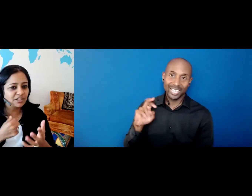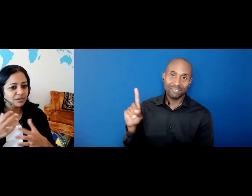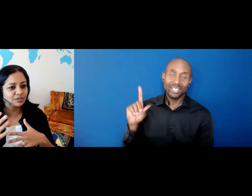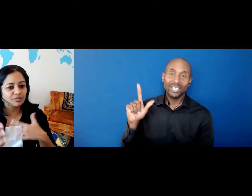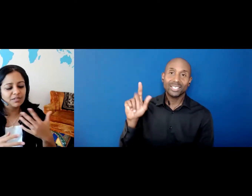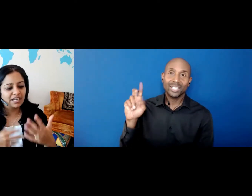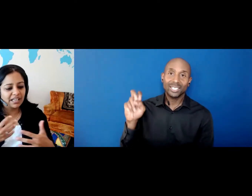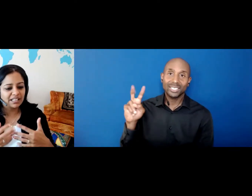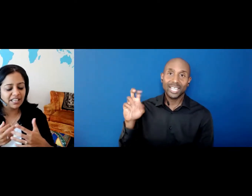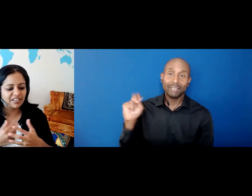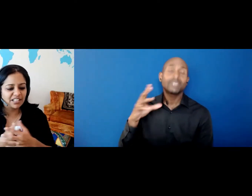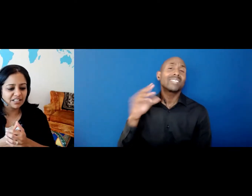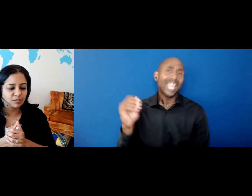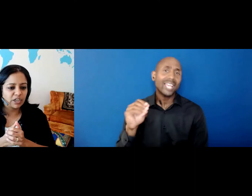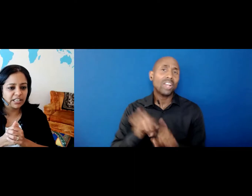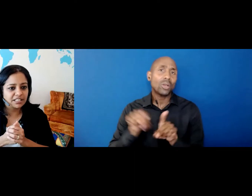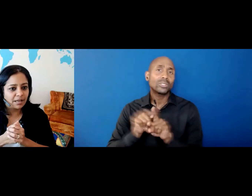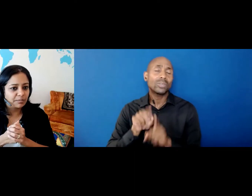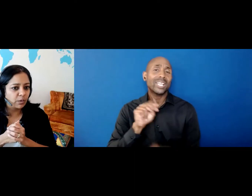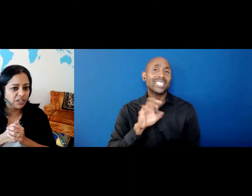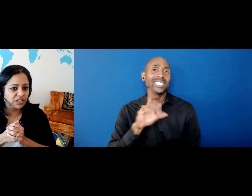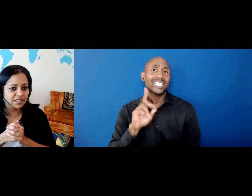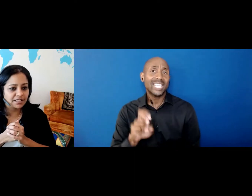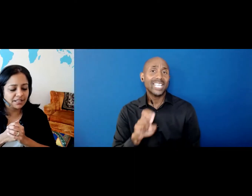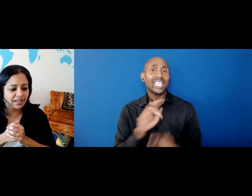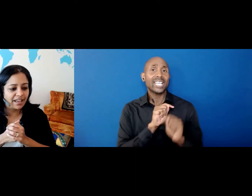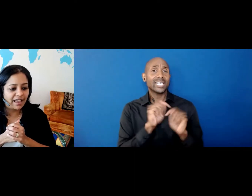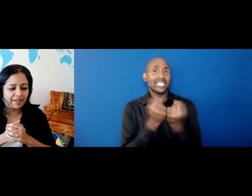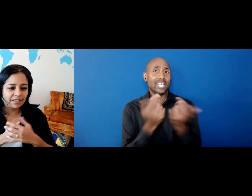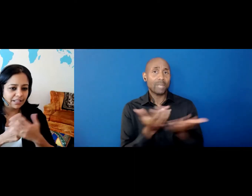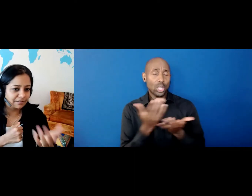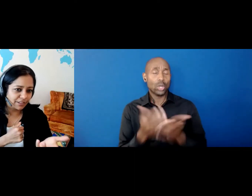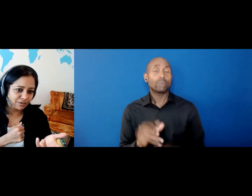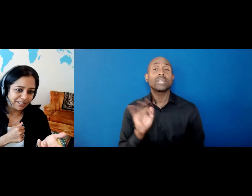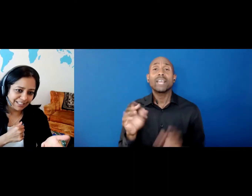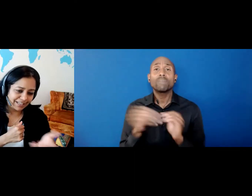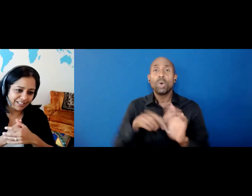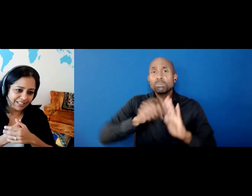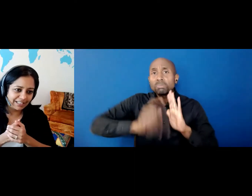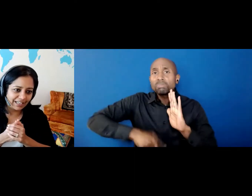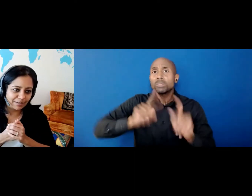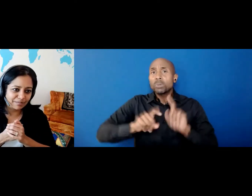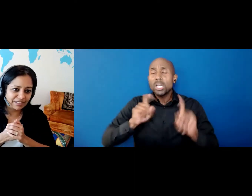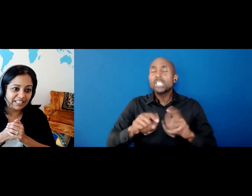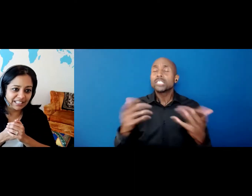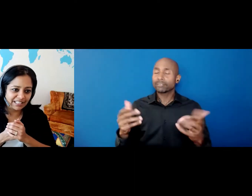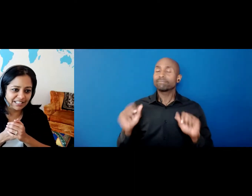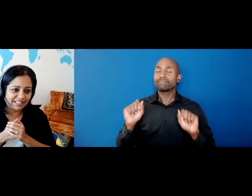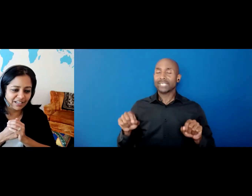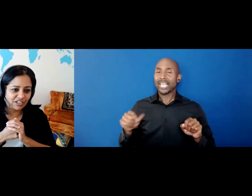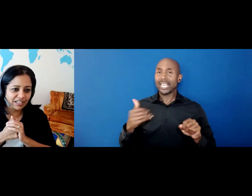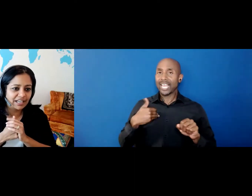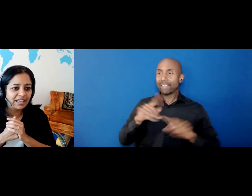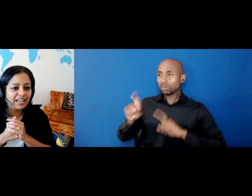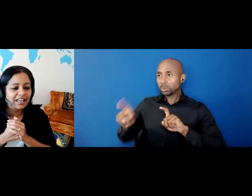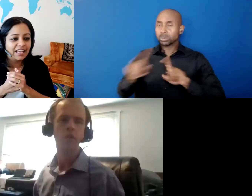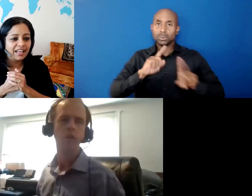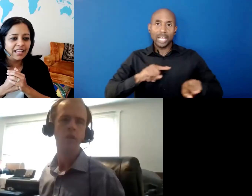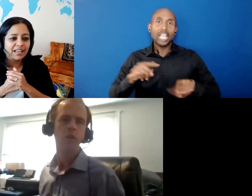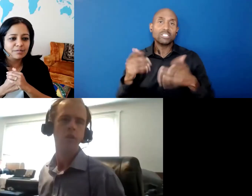just to kind of dive into some more in-depth questions and have an interview with David leading this